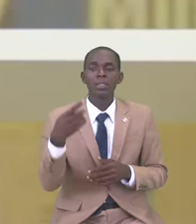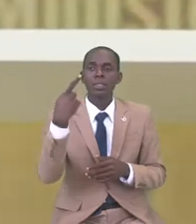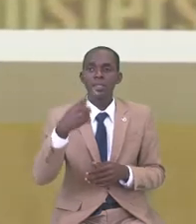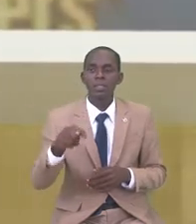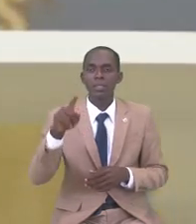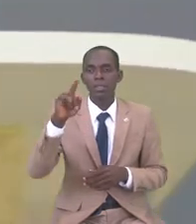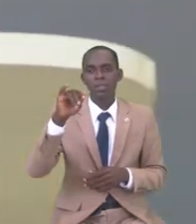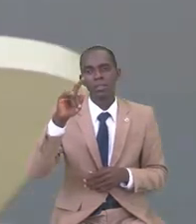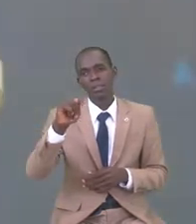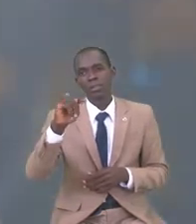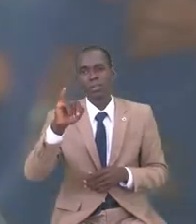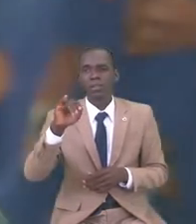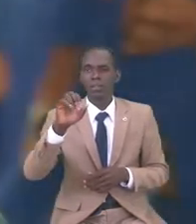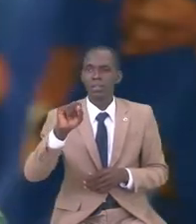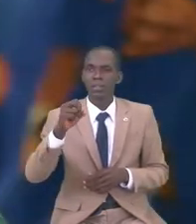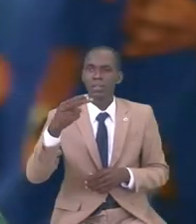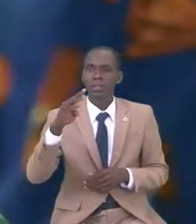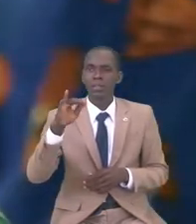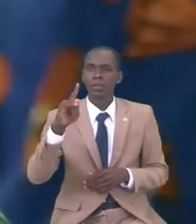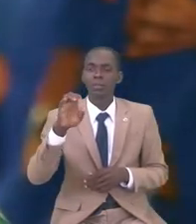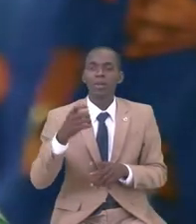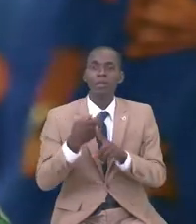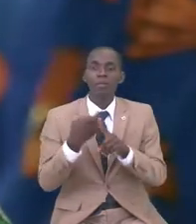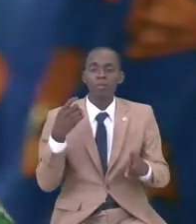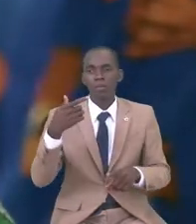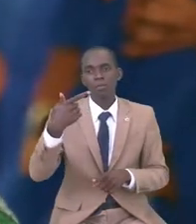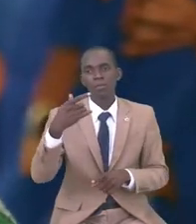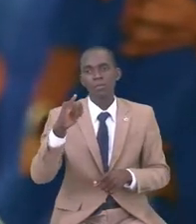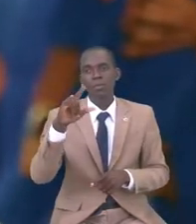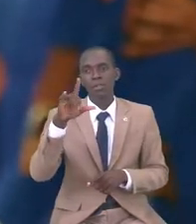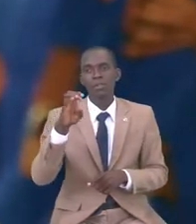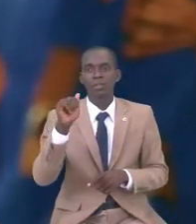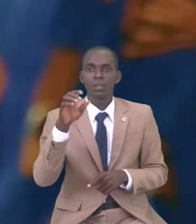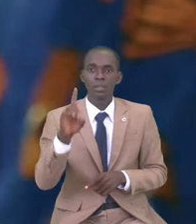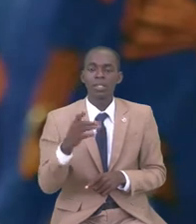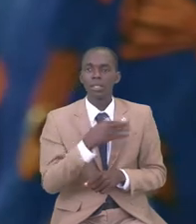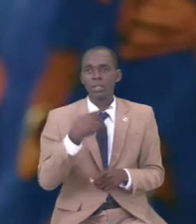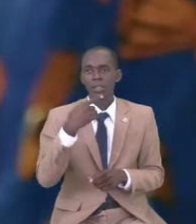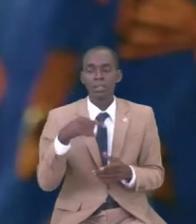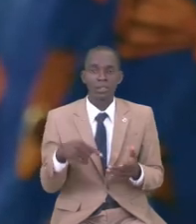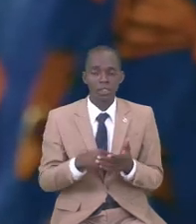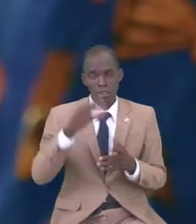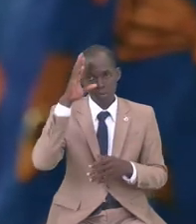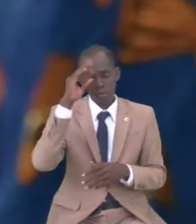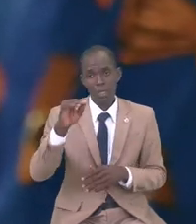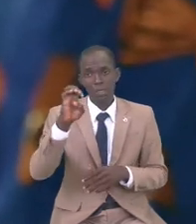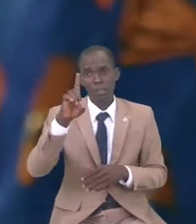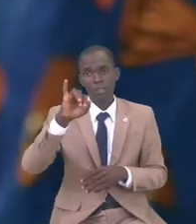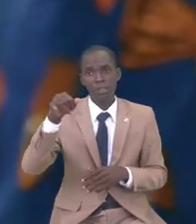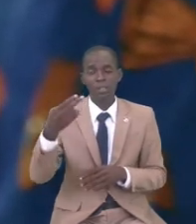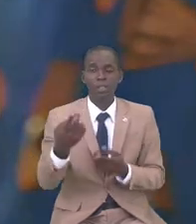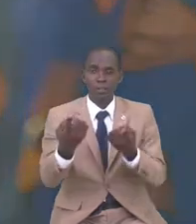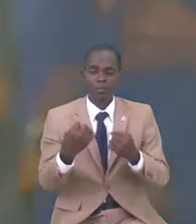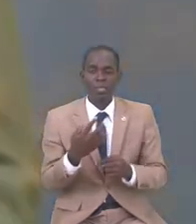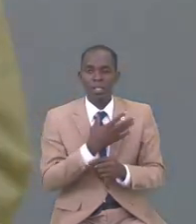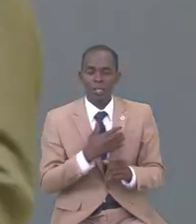was of the inhabitants of Gilead." And then it says, "Came and said unto